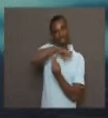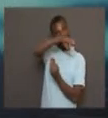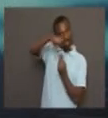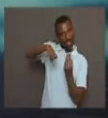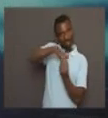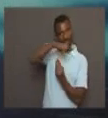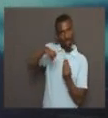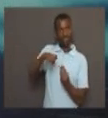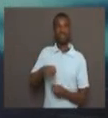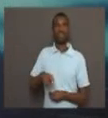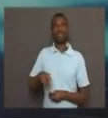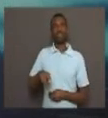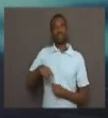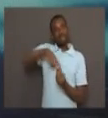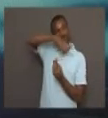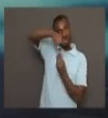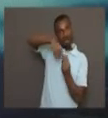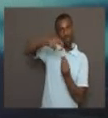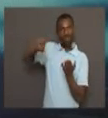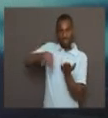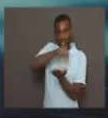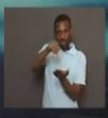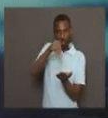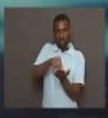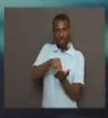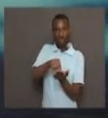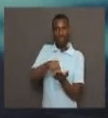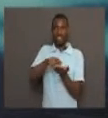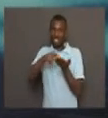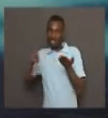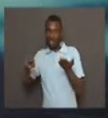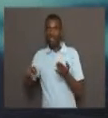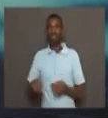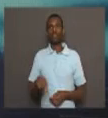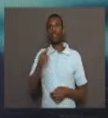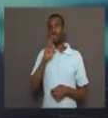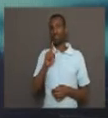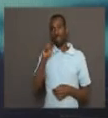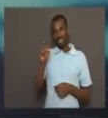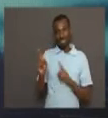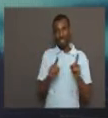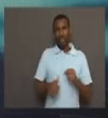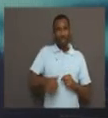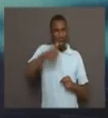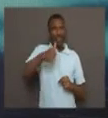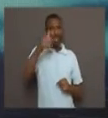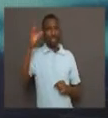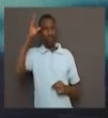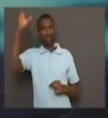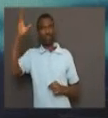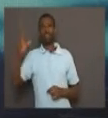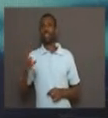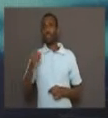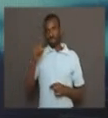well as the behavior of electrons around the nucleus, are key